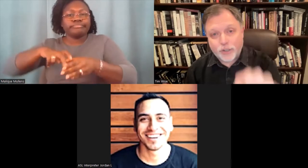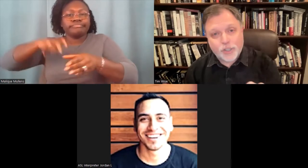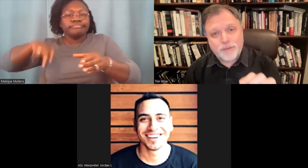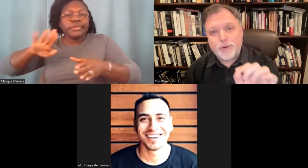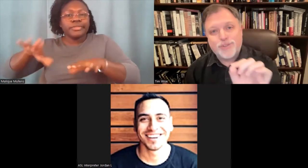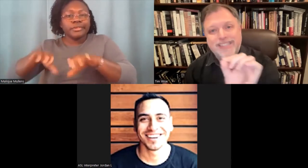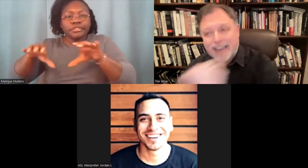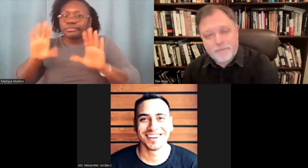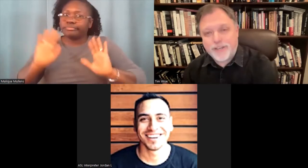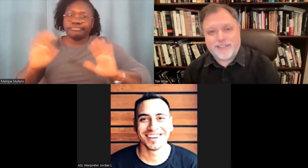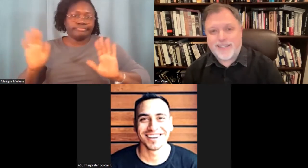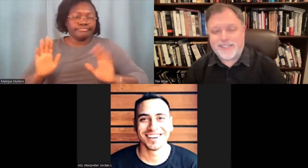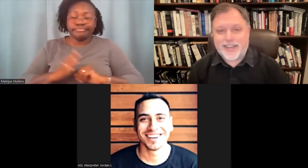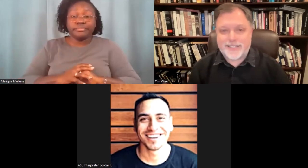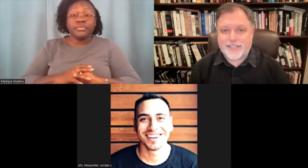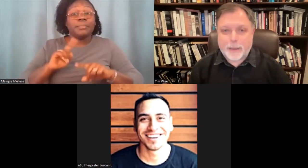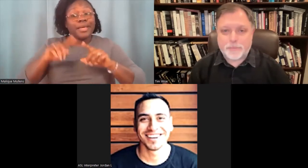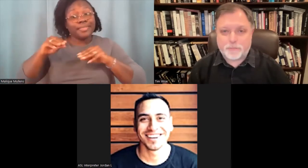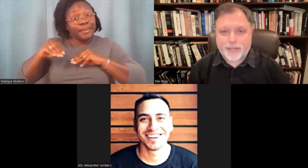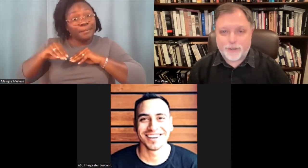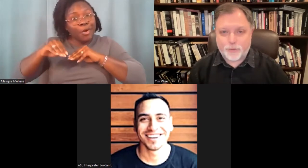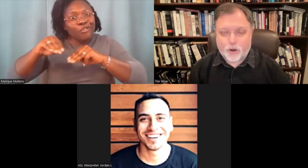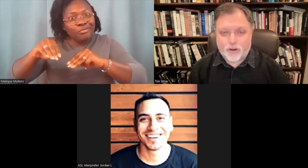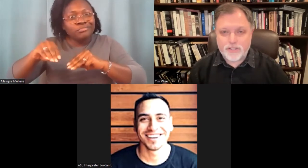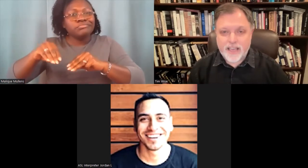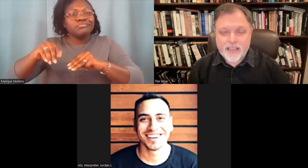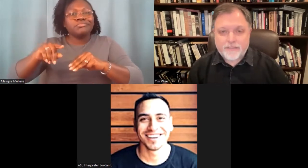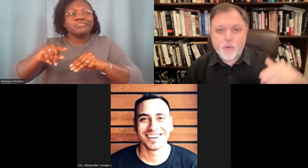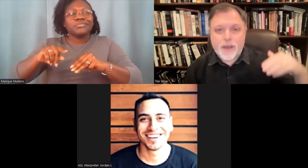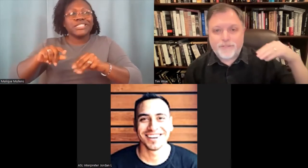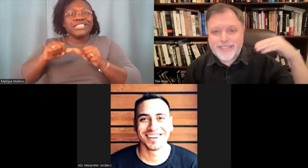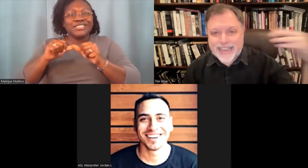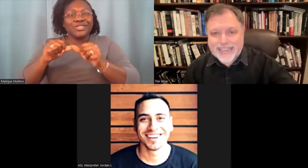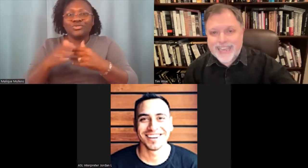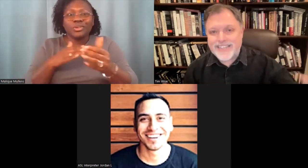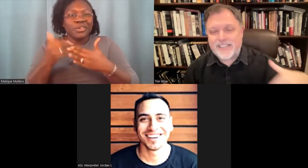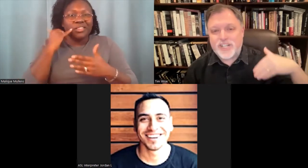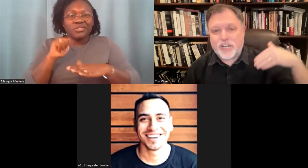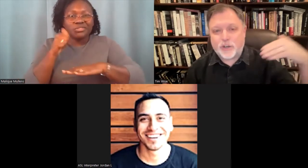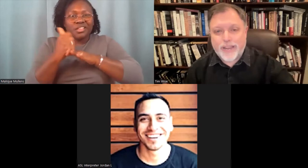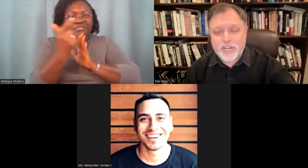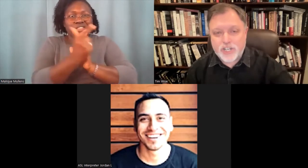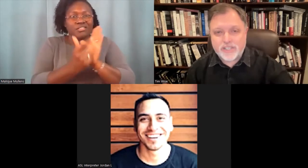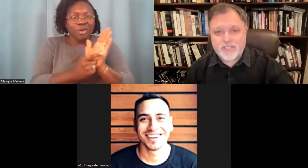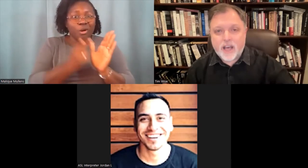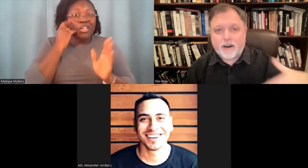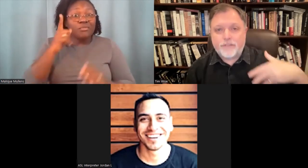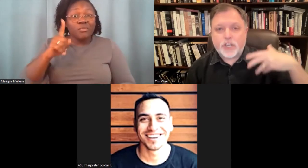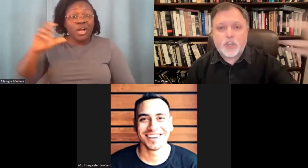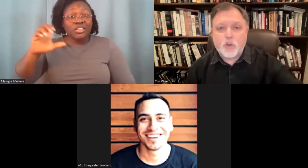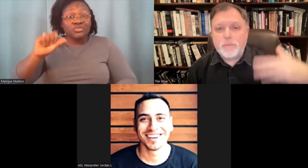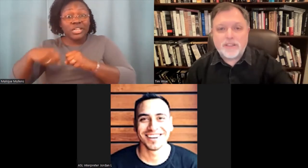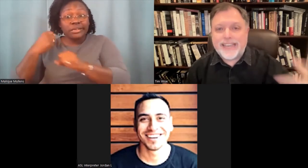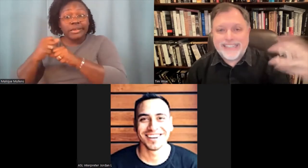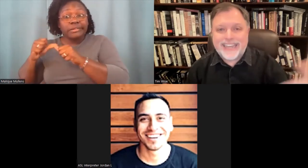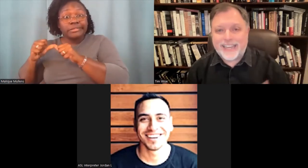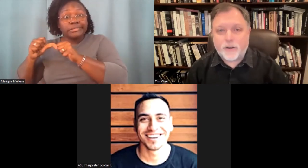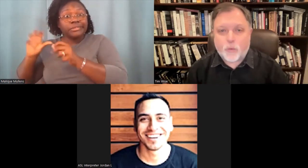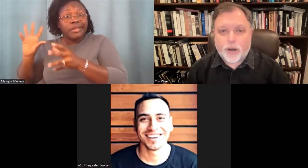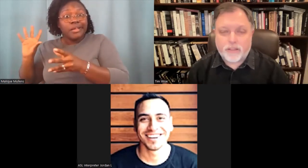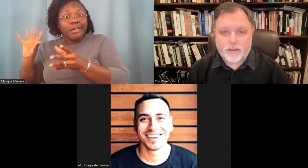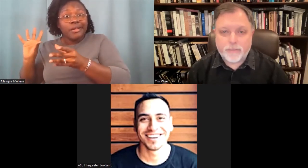the inertia most definitely is not stopped by new laws. If you have decades and generations of